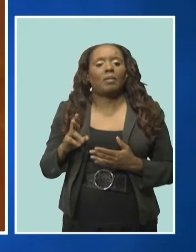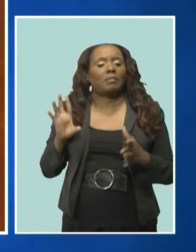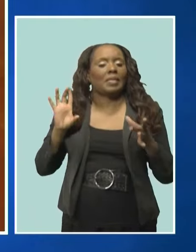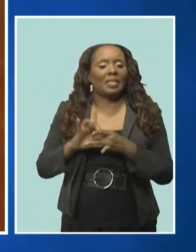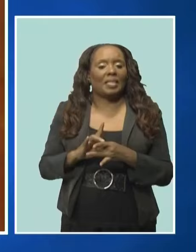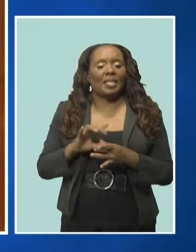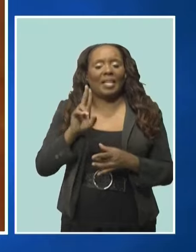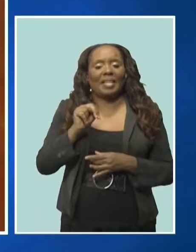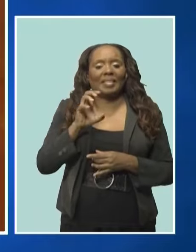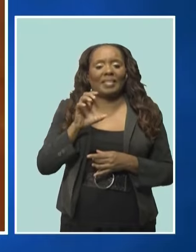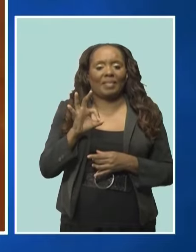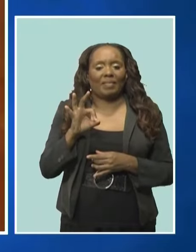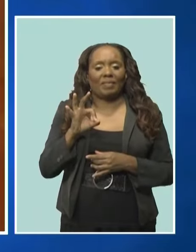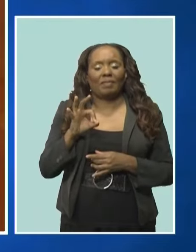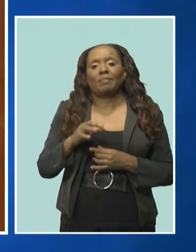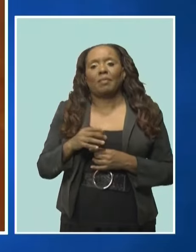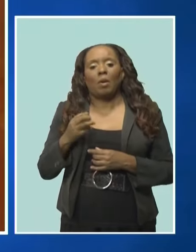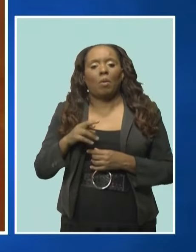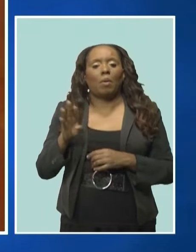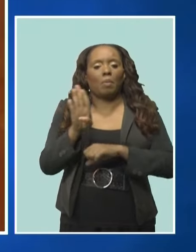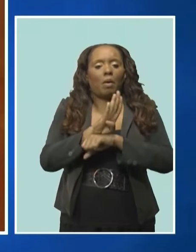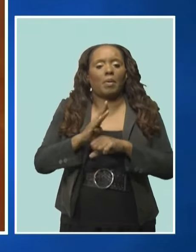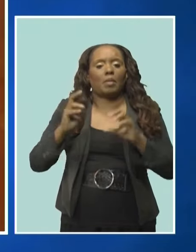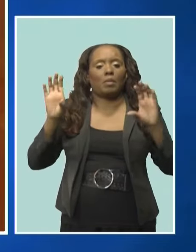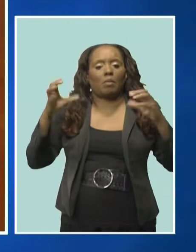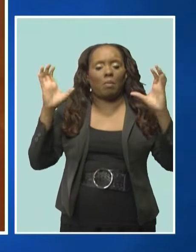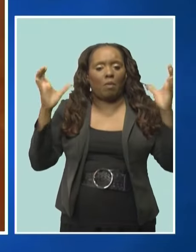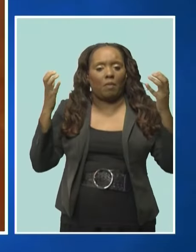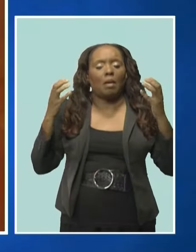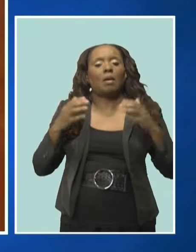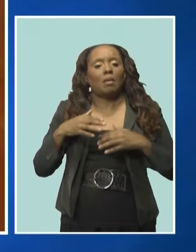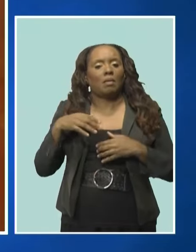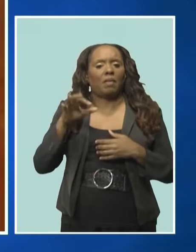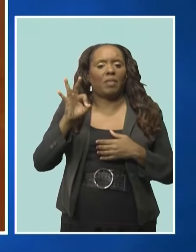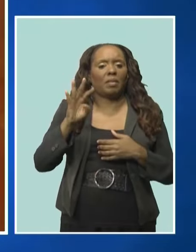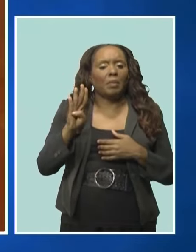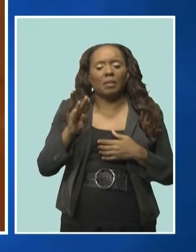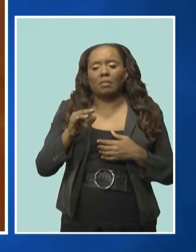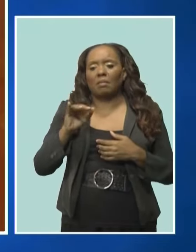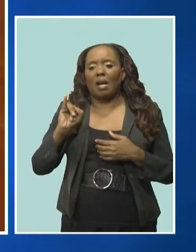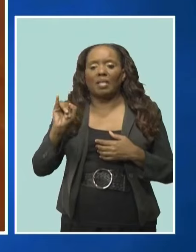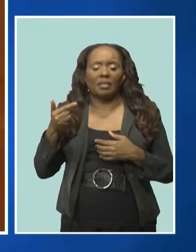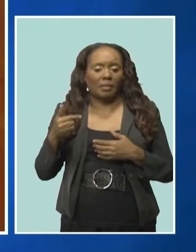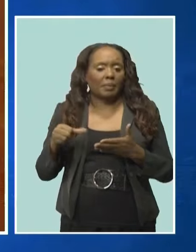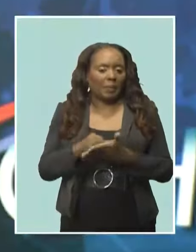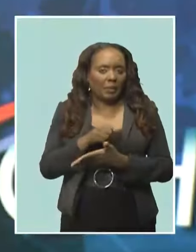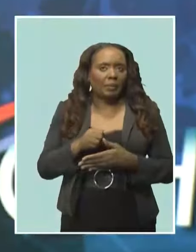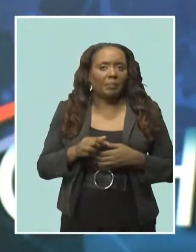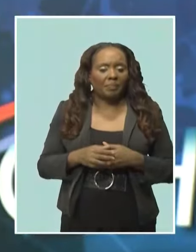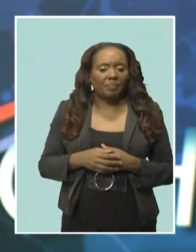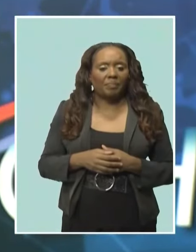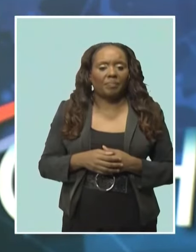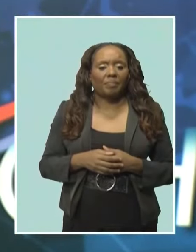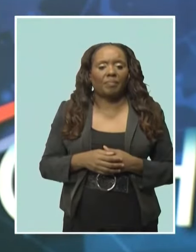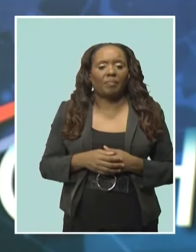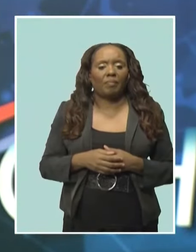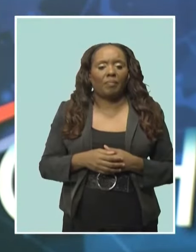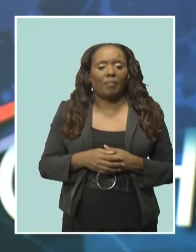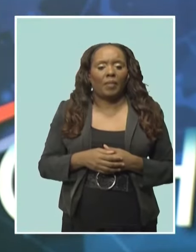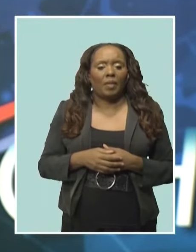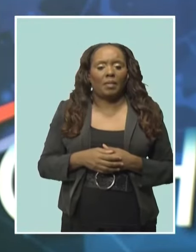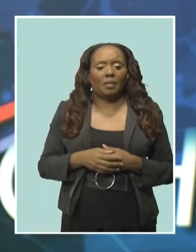Barbados or the Barbados Crop Over Festival social media, Facebook and IG for more information on that. Ms. Yard says at